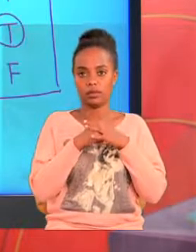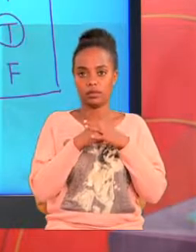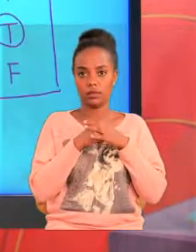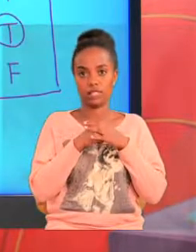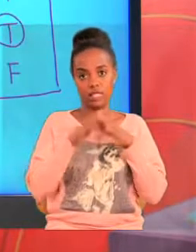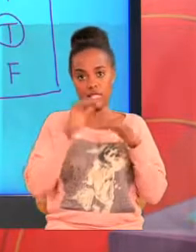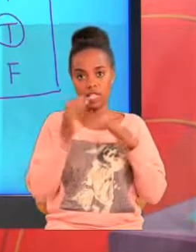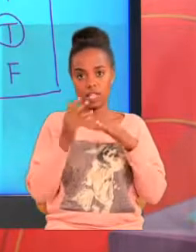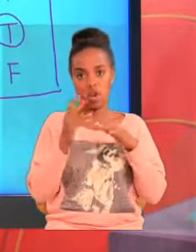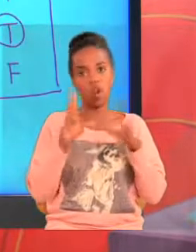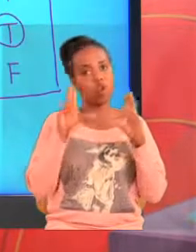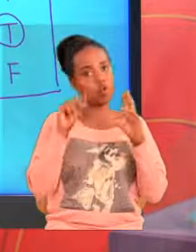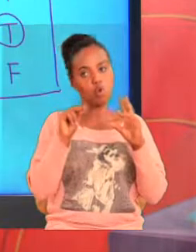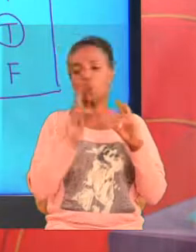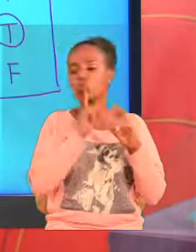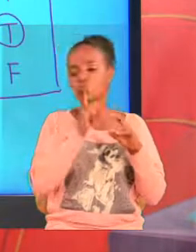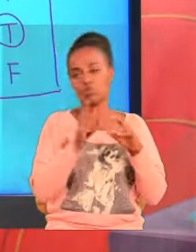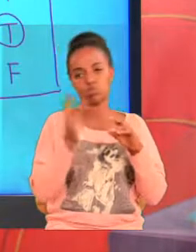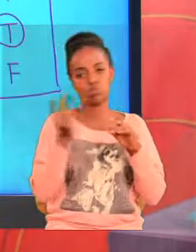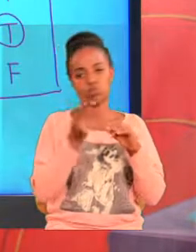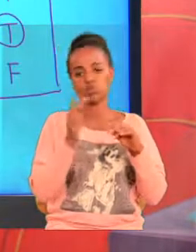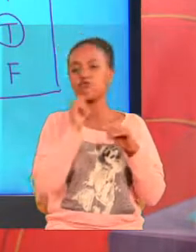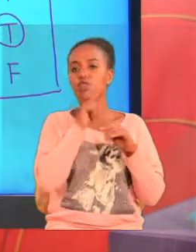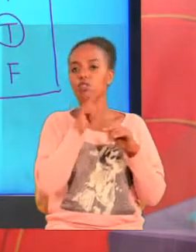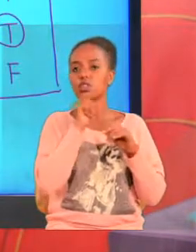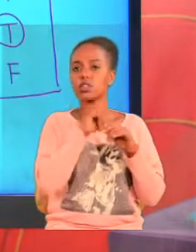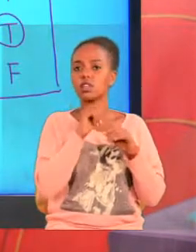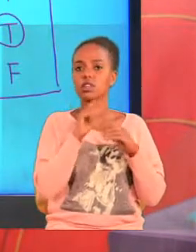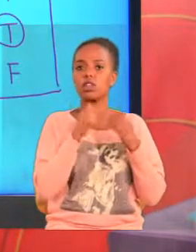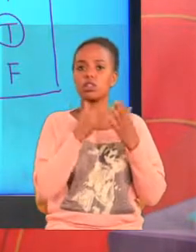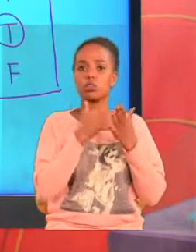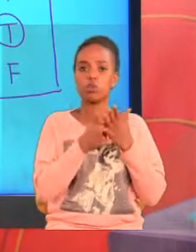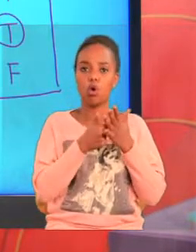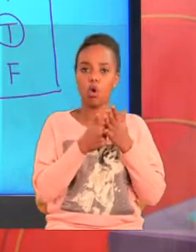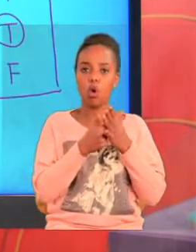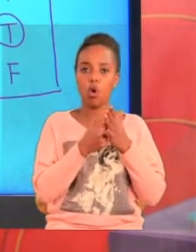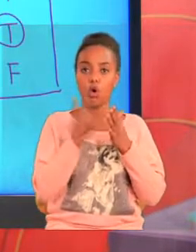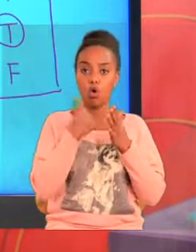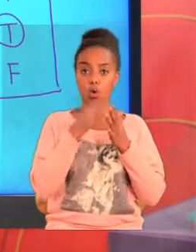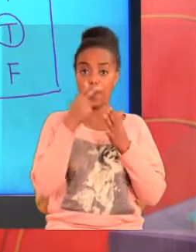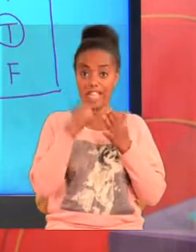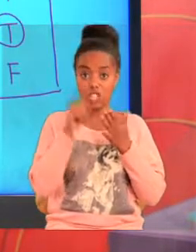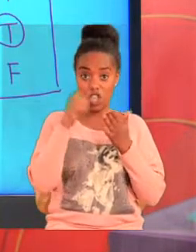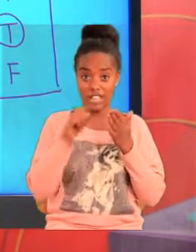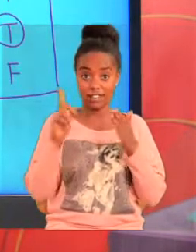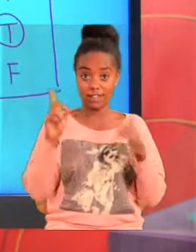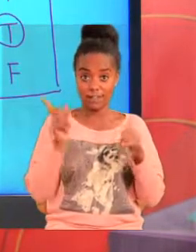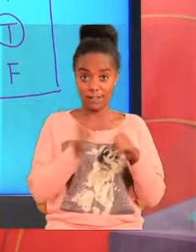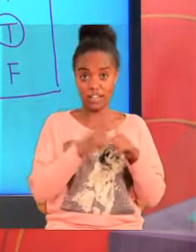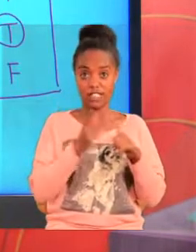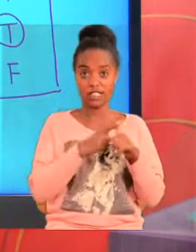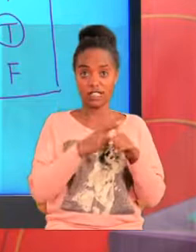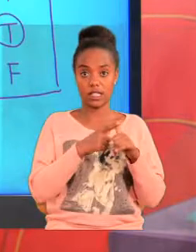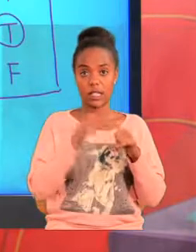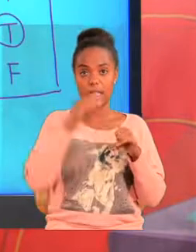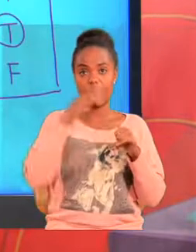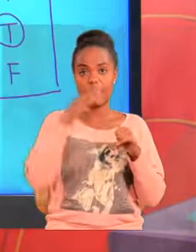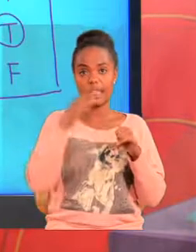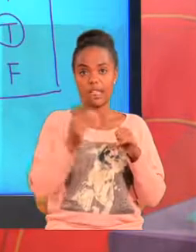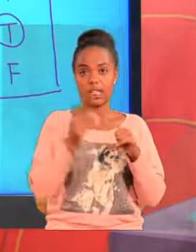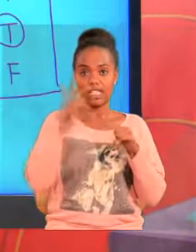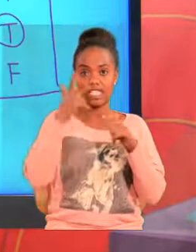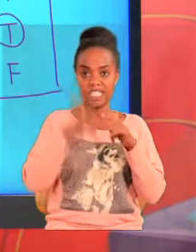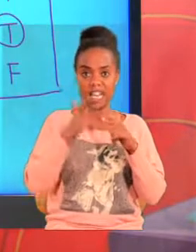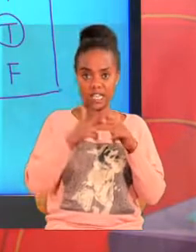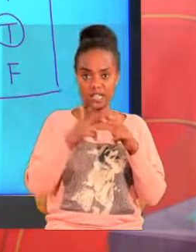On the other, there is no. So, we check the first and the